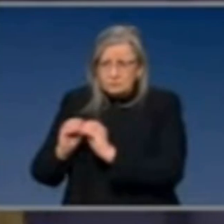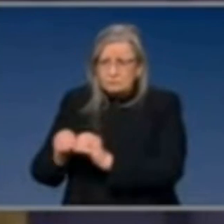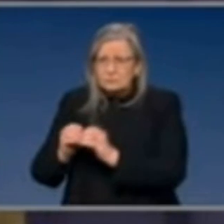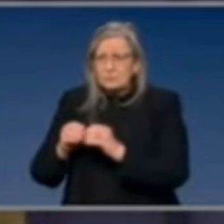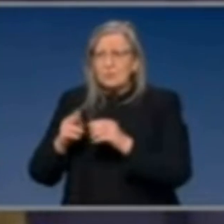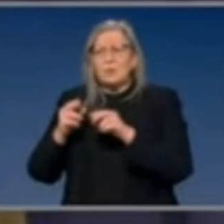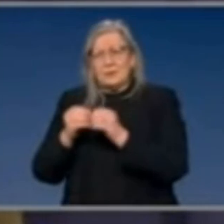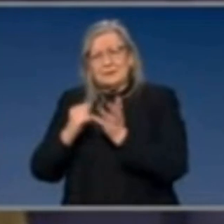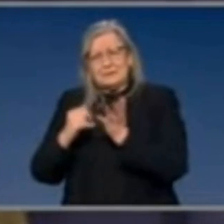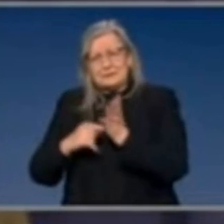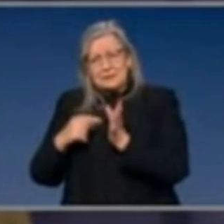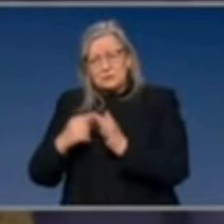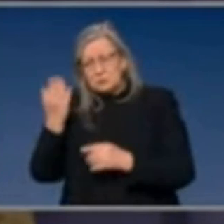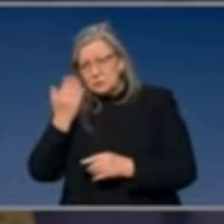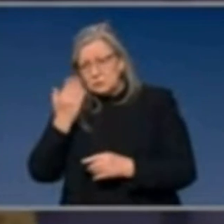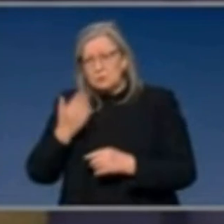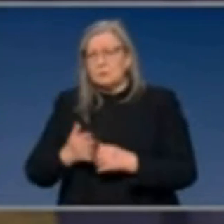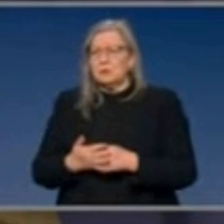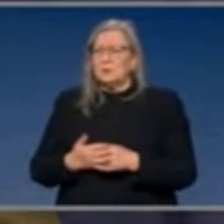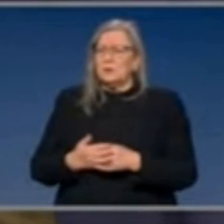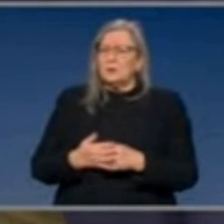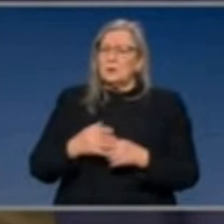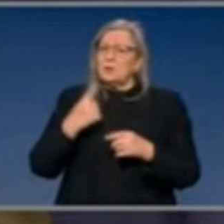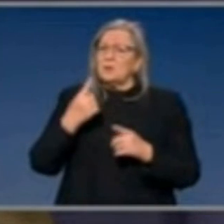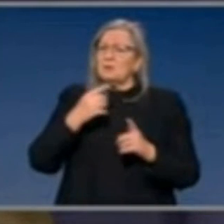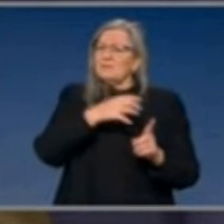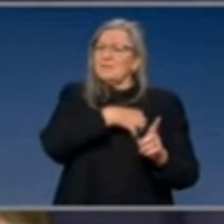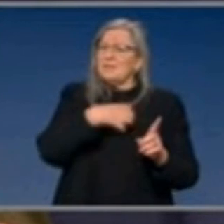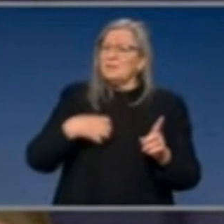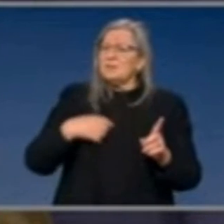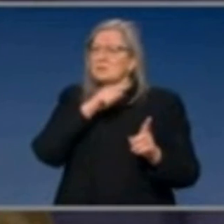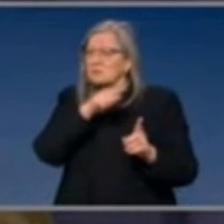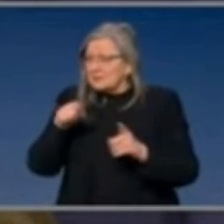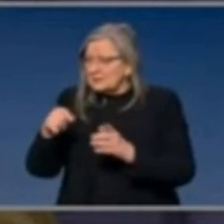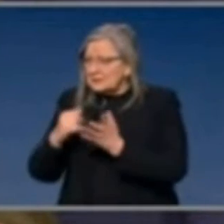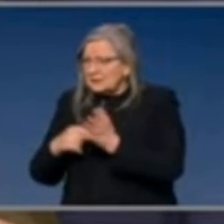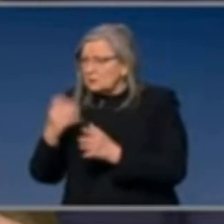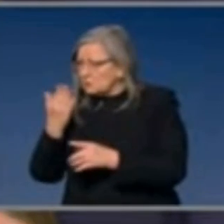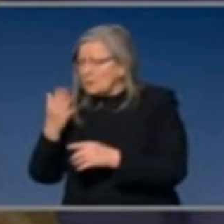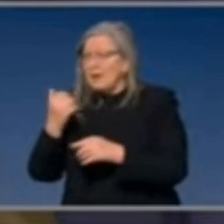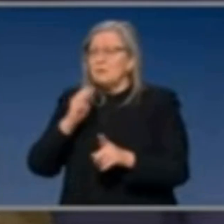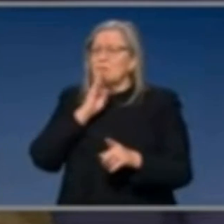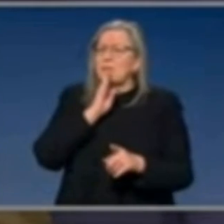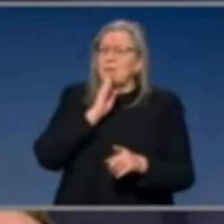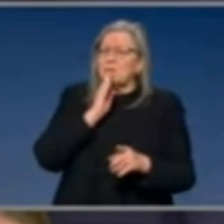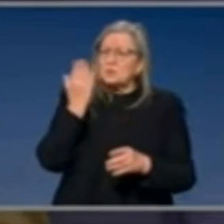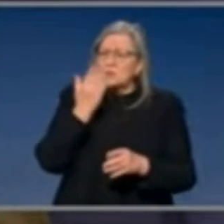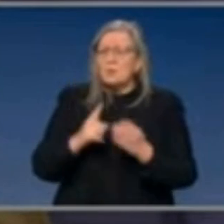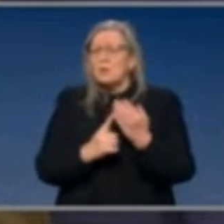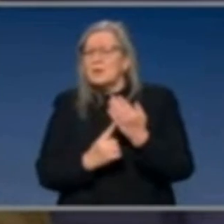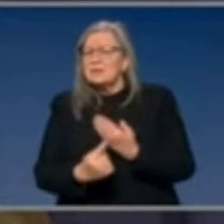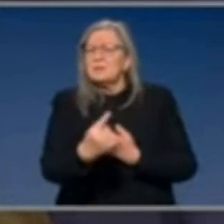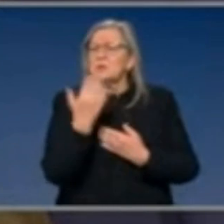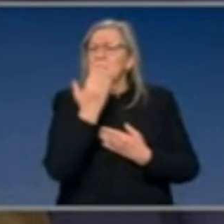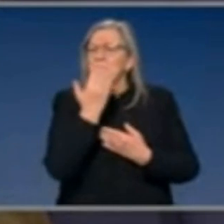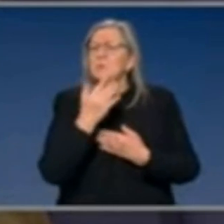a federal responsibility. The states have responsibility for the state school systems. Some things are already happening. There will be more comprehensive